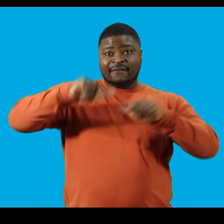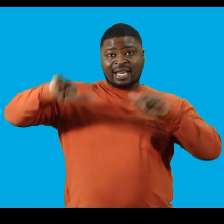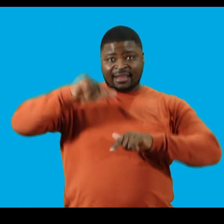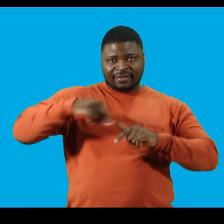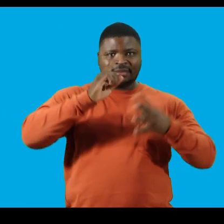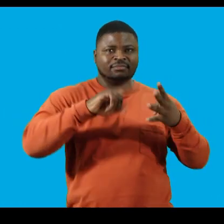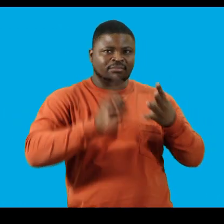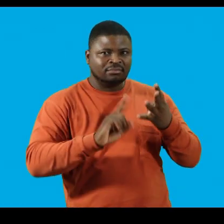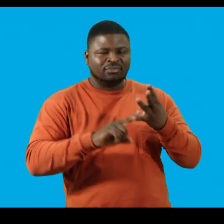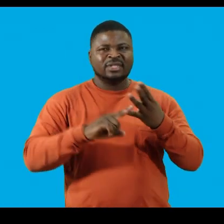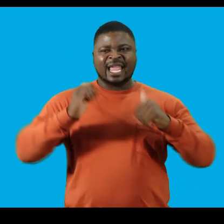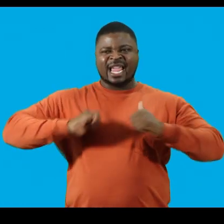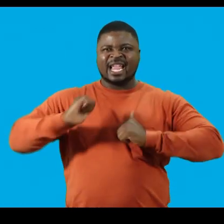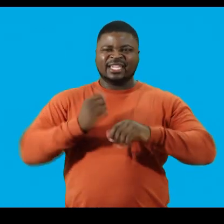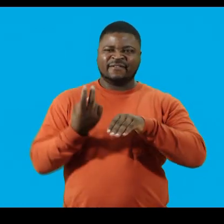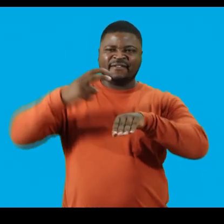and the action verbs.